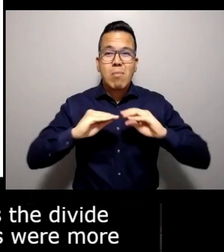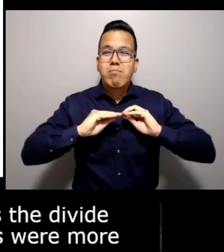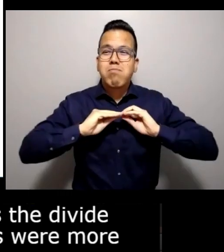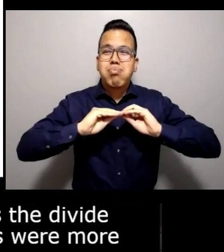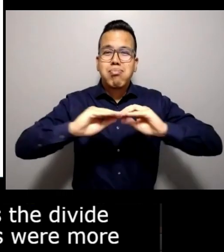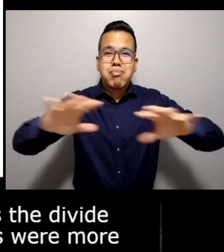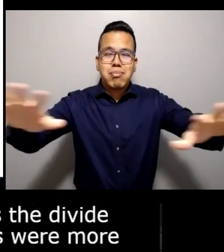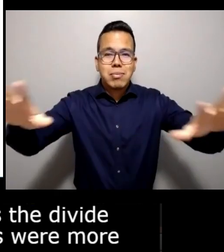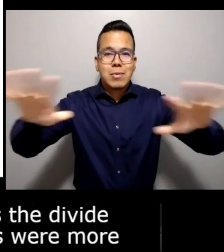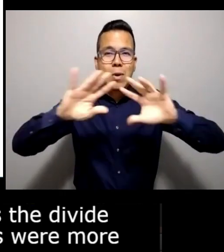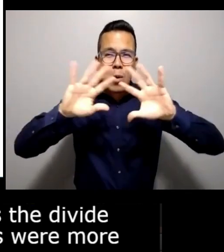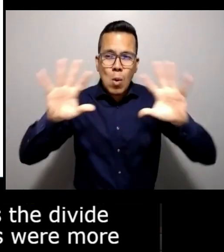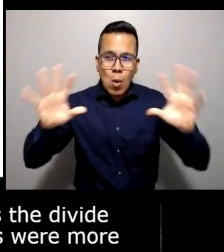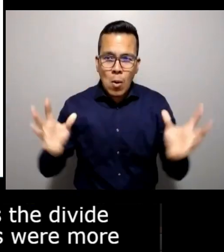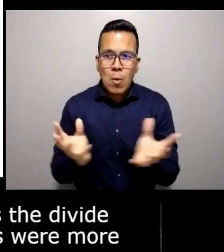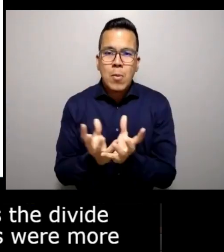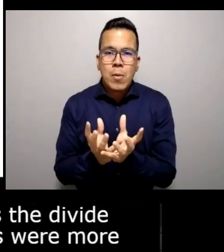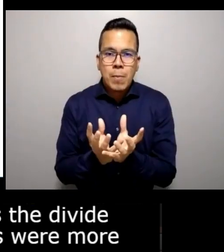changed.